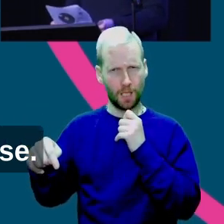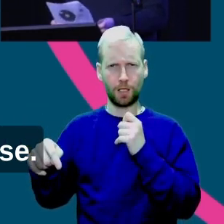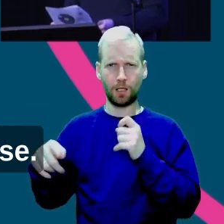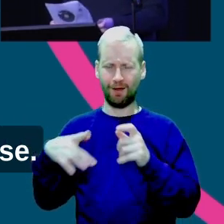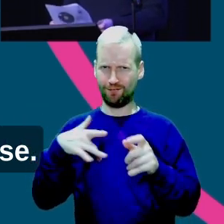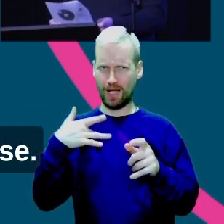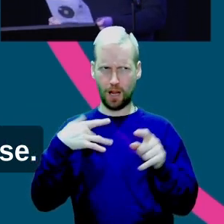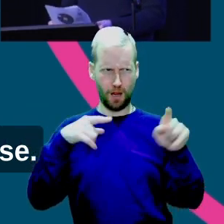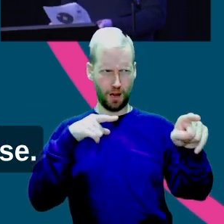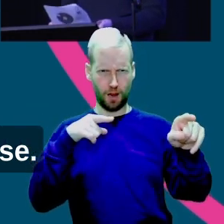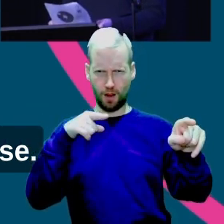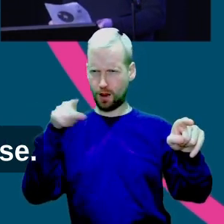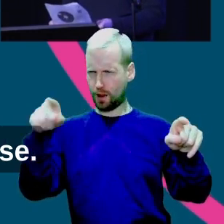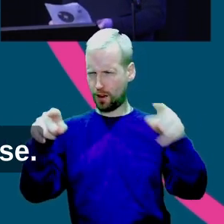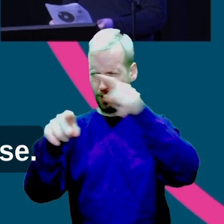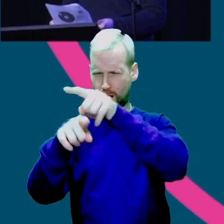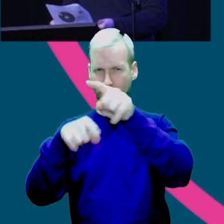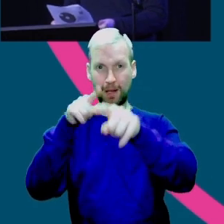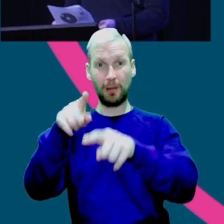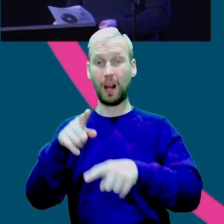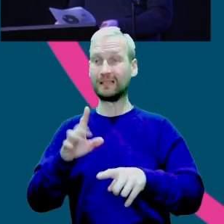problematic nature of being slightly risk averse.